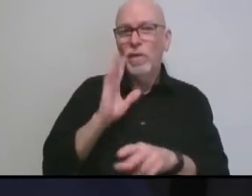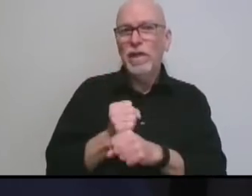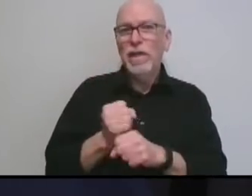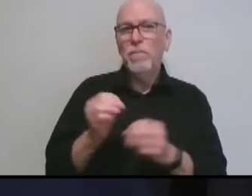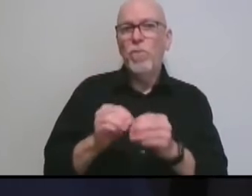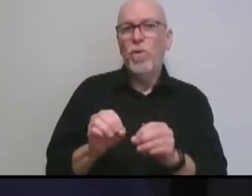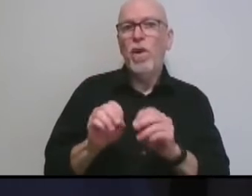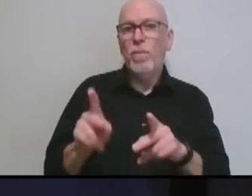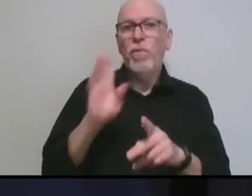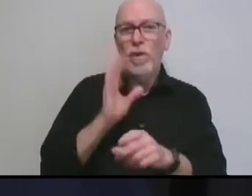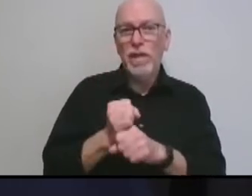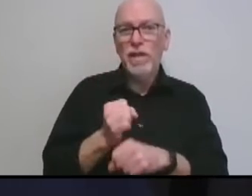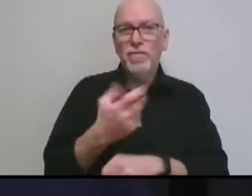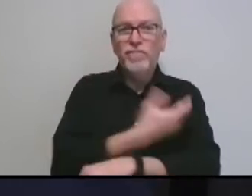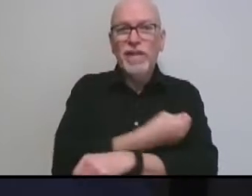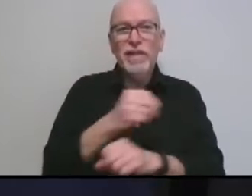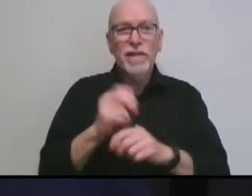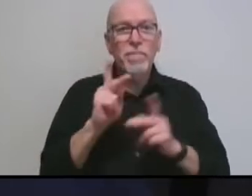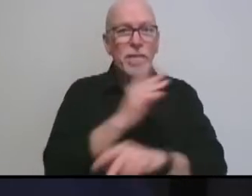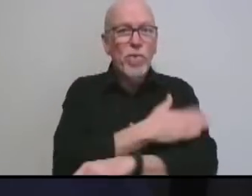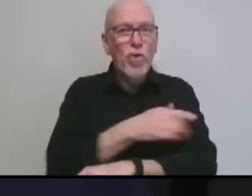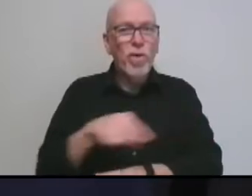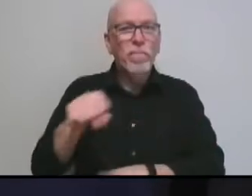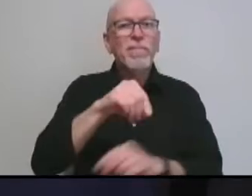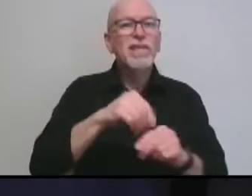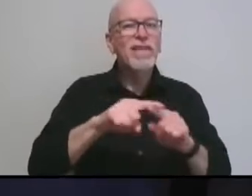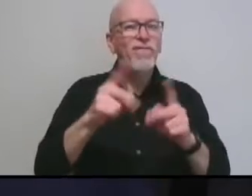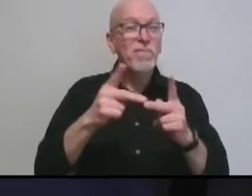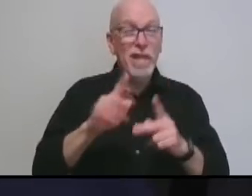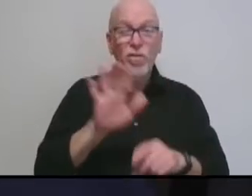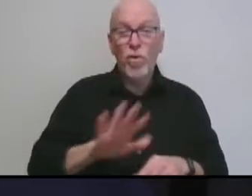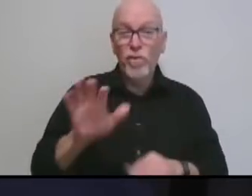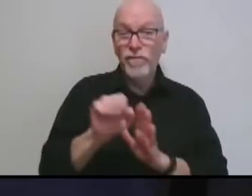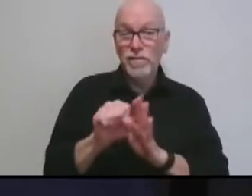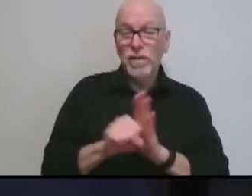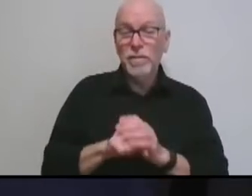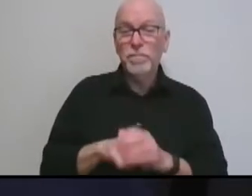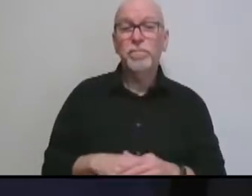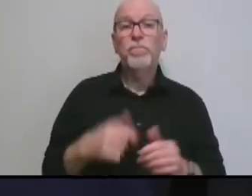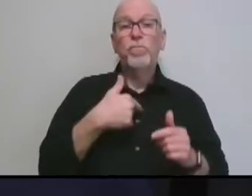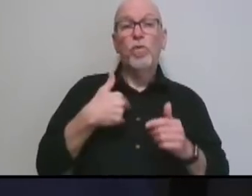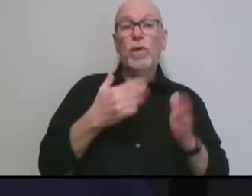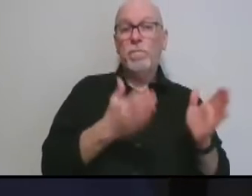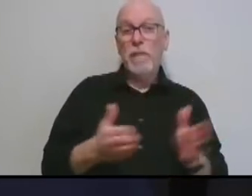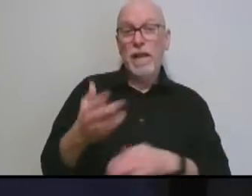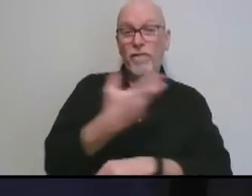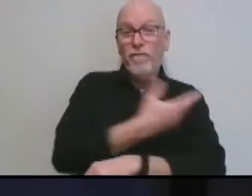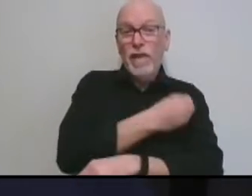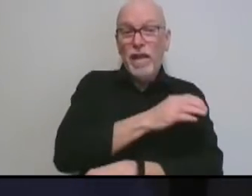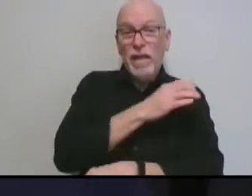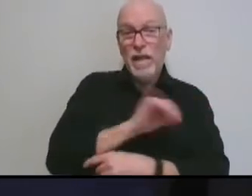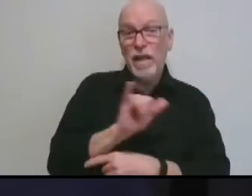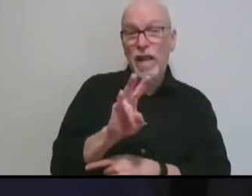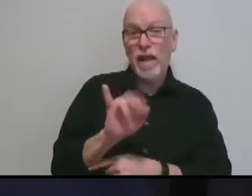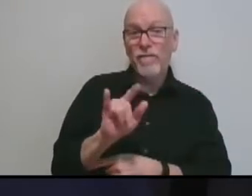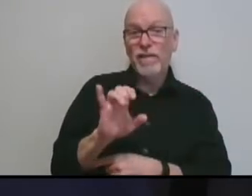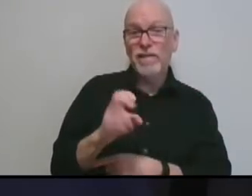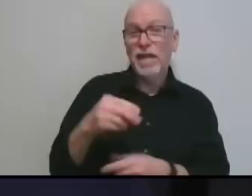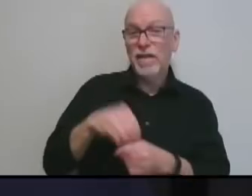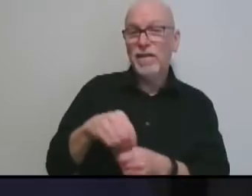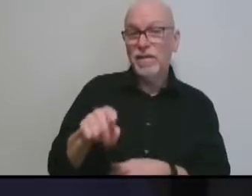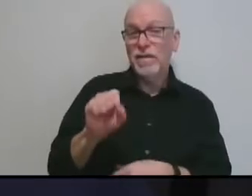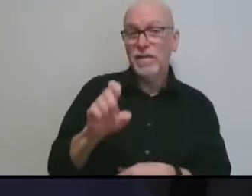opportunities to get vaccine into arms at different venues around the state. We have planned vaccination clinics at Ivy Tech in Sellersburg and